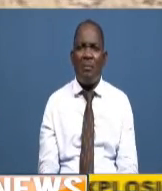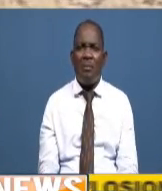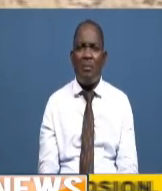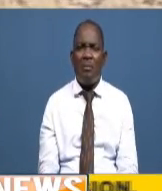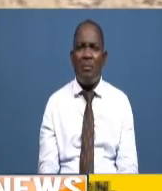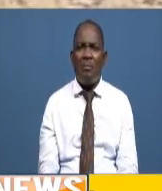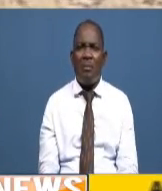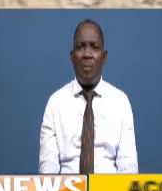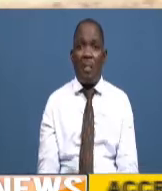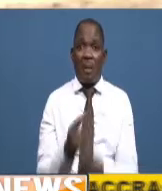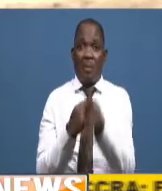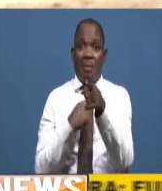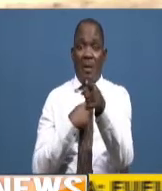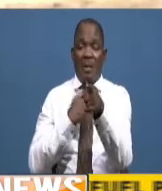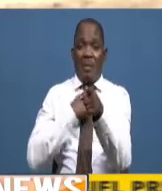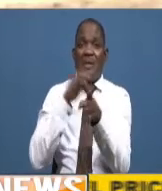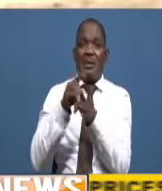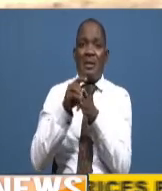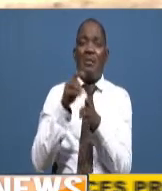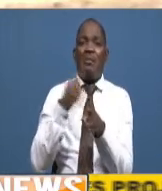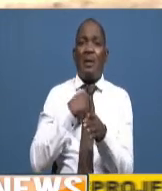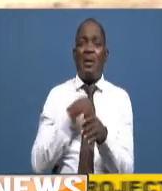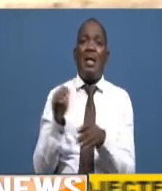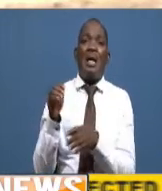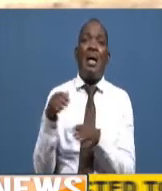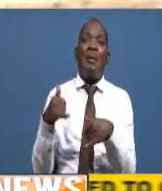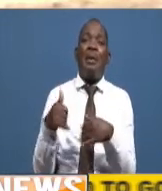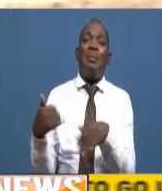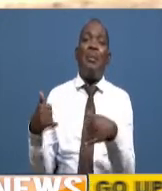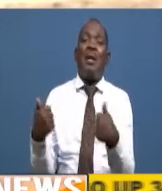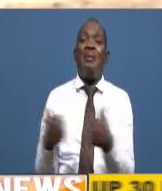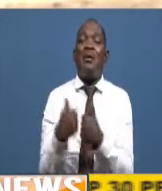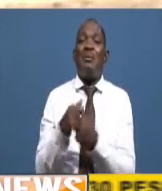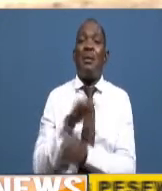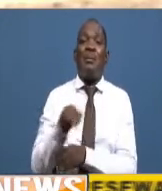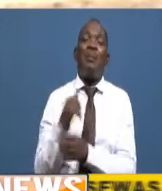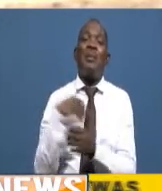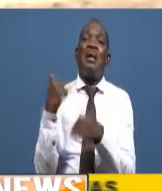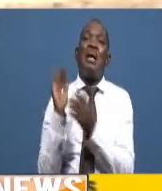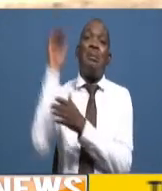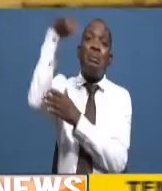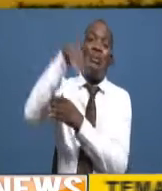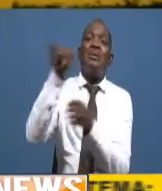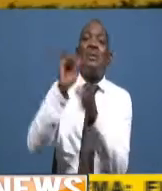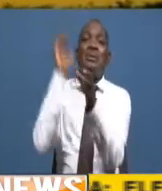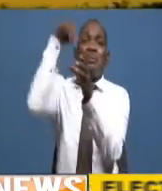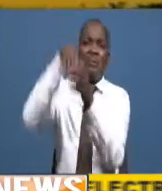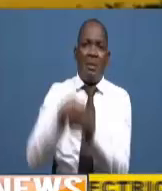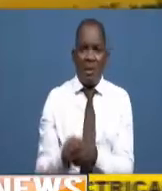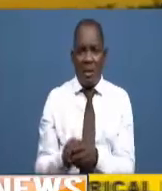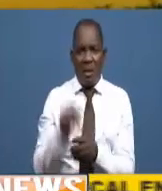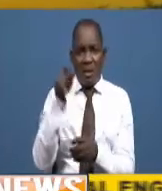To do because I limp. I play basketball like any other normal basketball player. I shoot like any other normal basketball shooter.